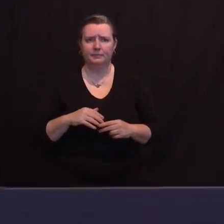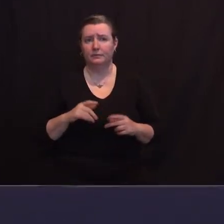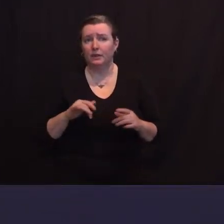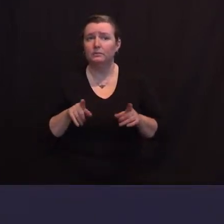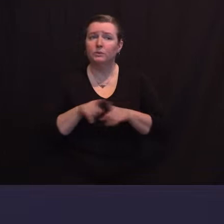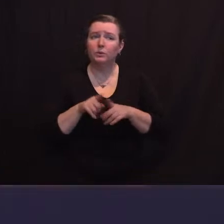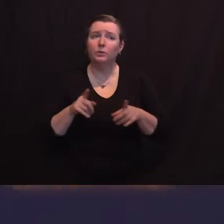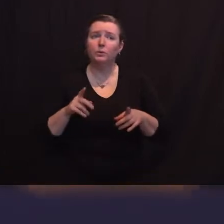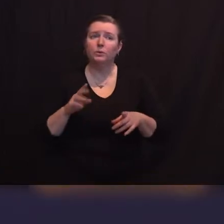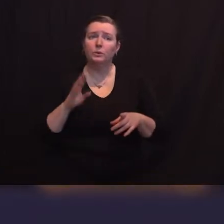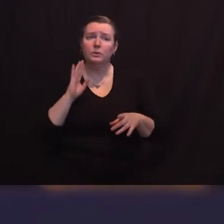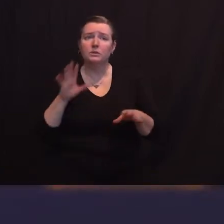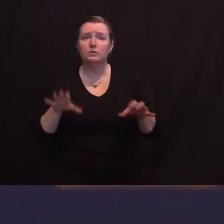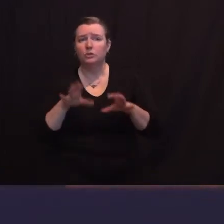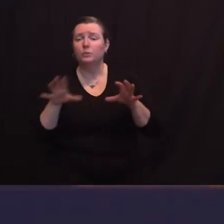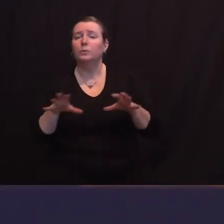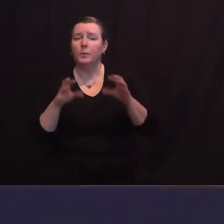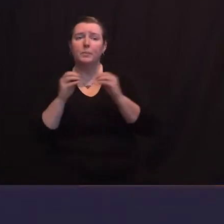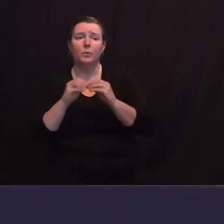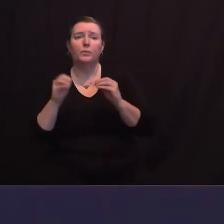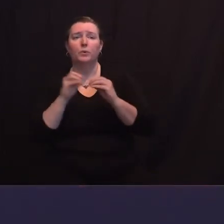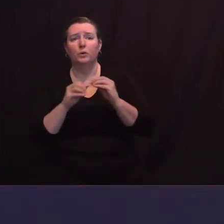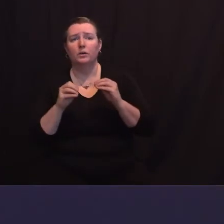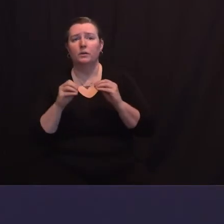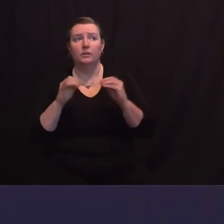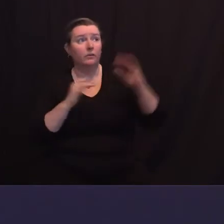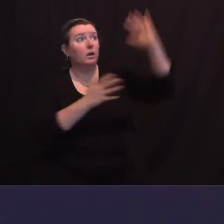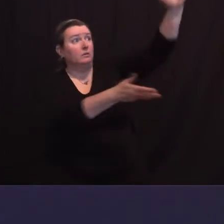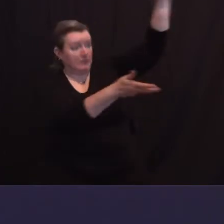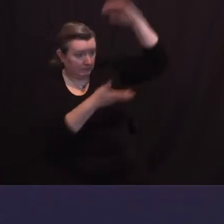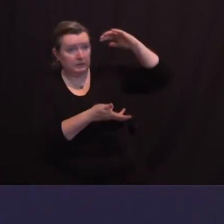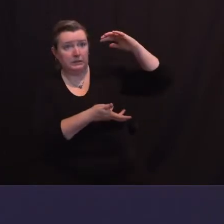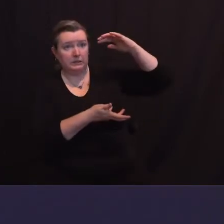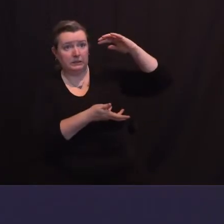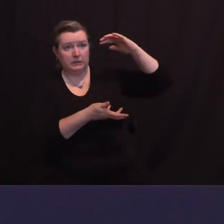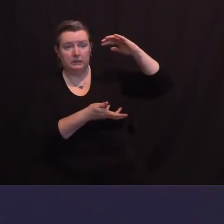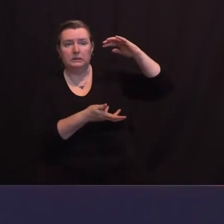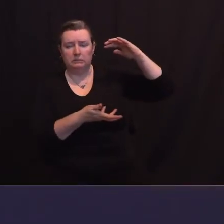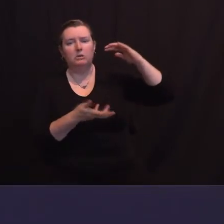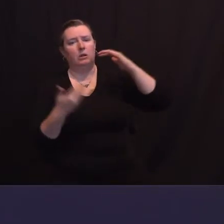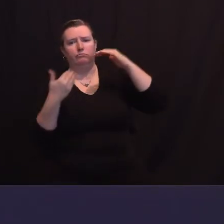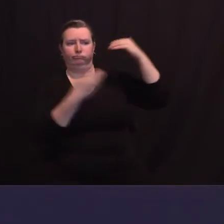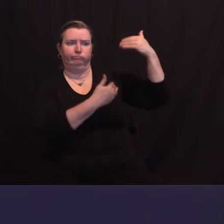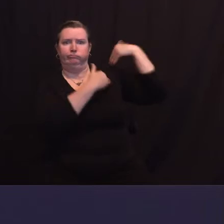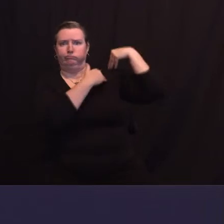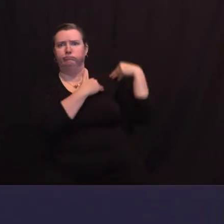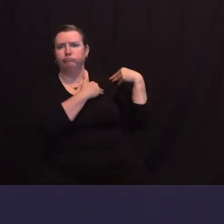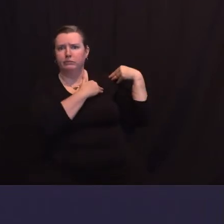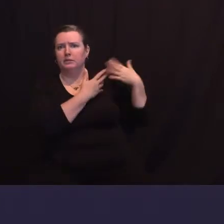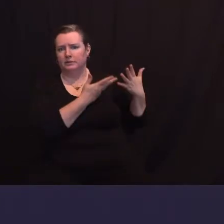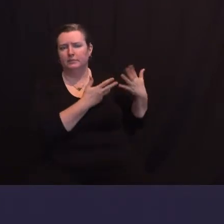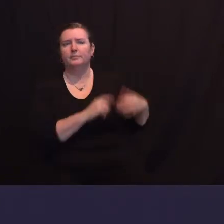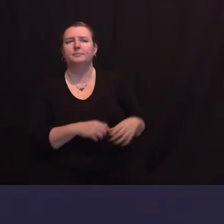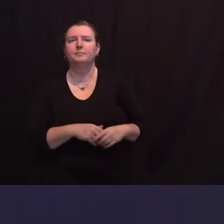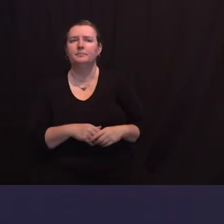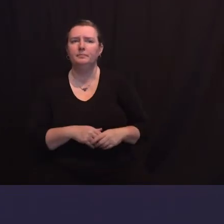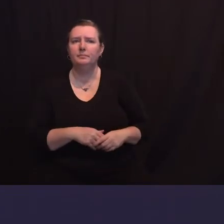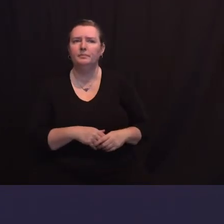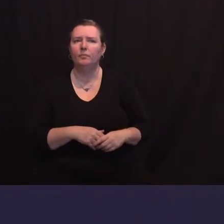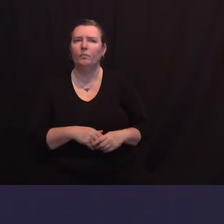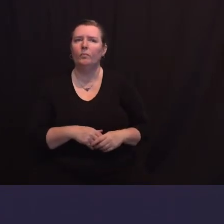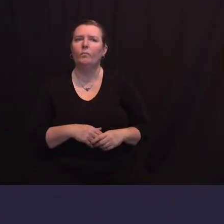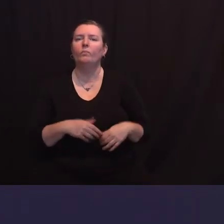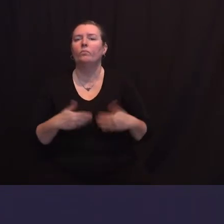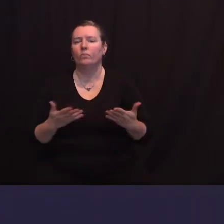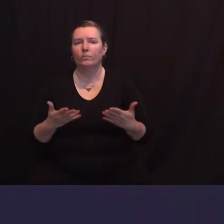intensify, and we commit to that and promise that. Matt, thank you. Kenny, is that you? Yes. Okay, sir, how are you? Is that a